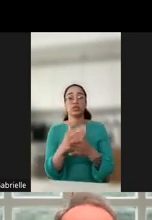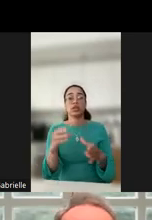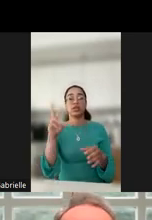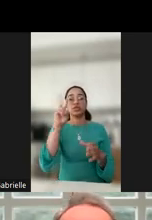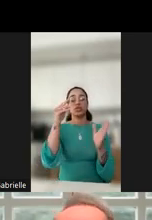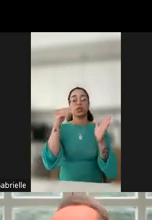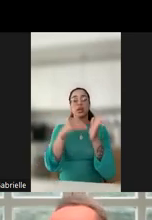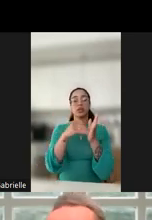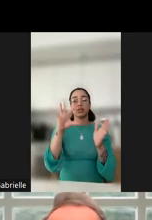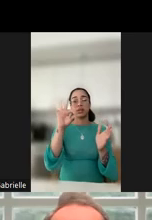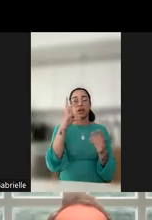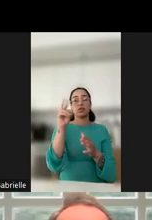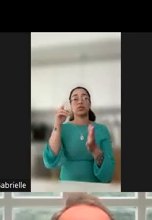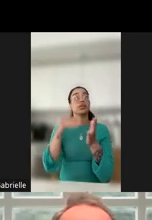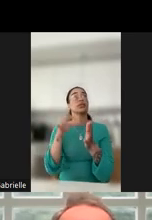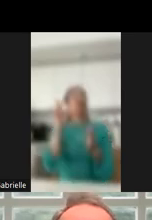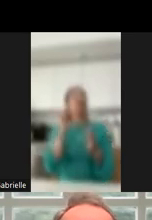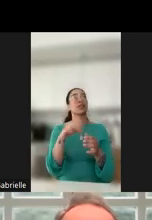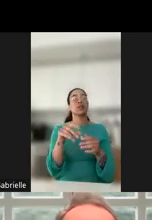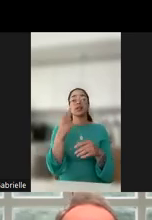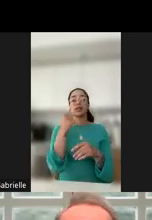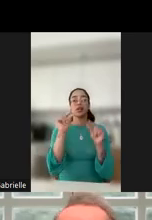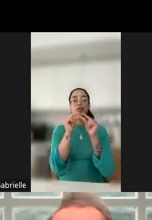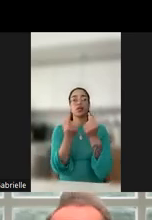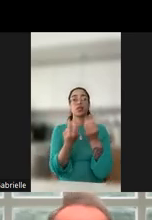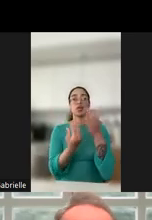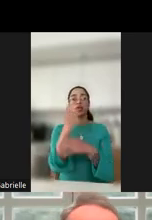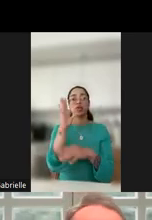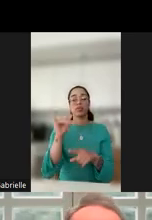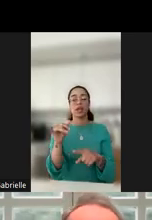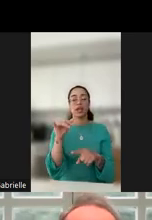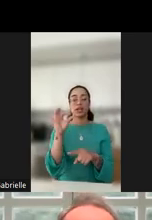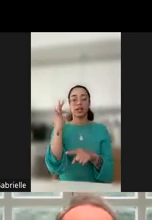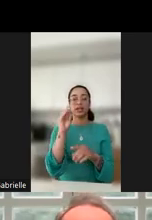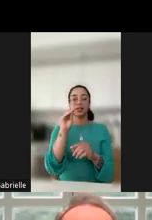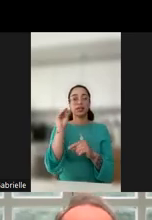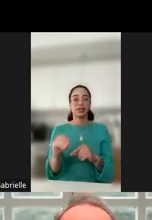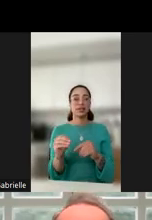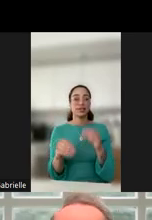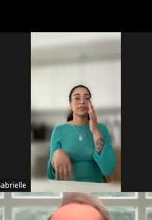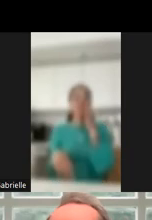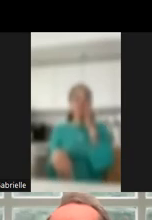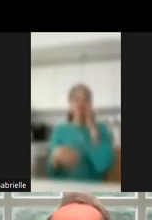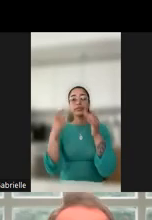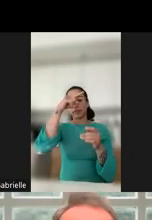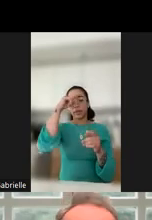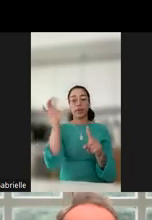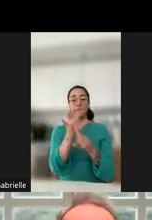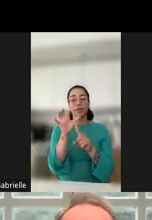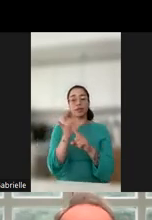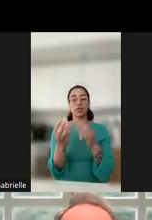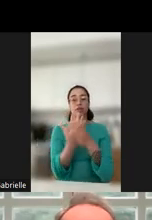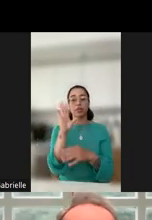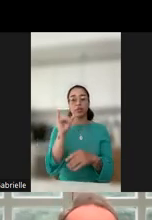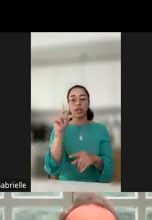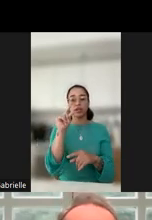81%, outpacing a 70% increase among Hispanics. The Black population grew by 20%